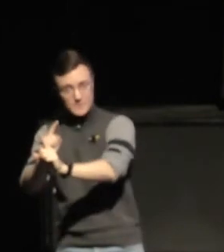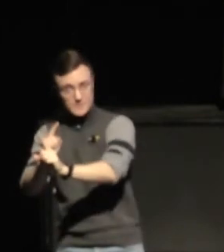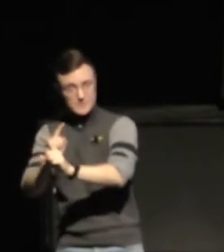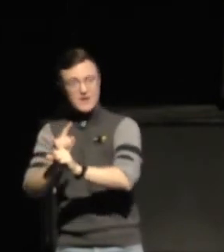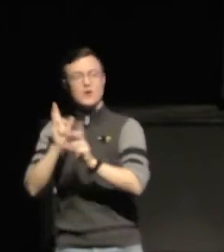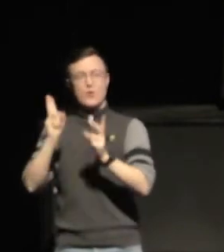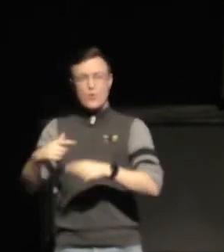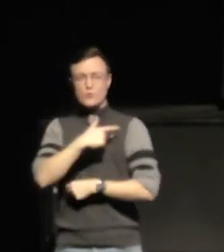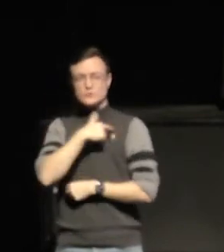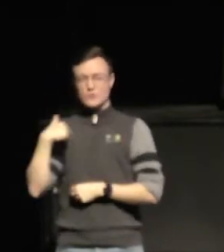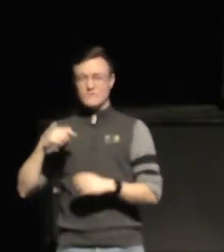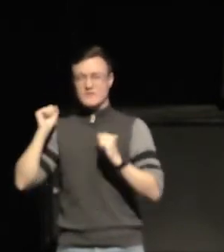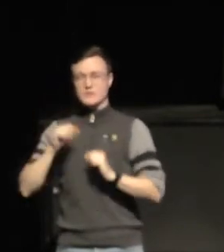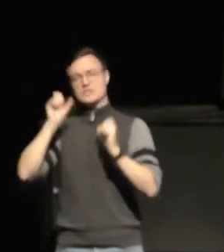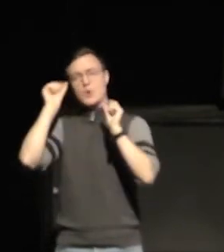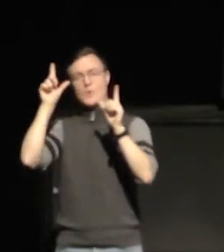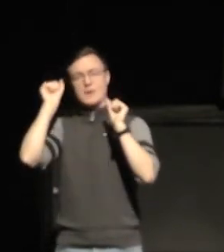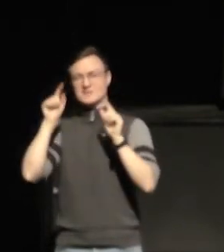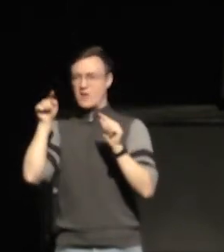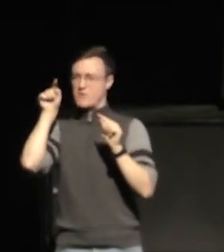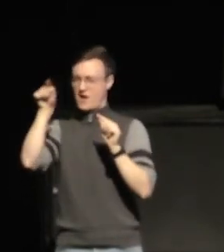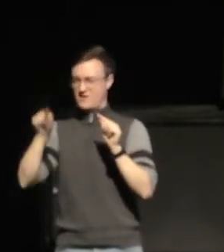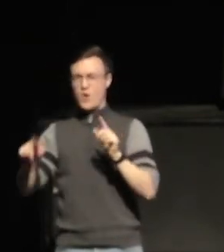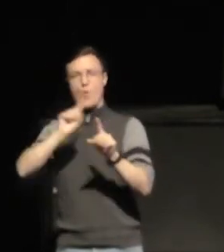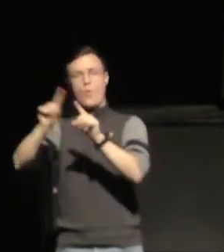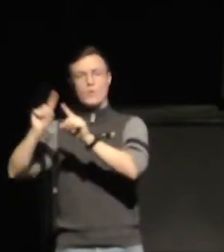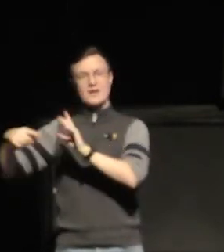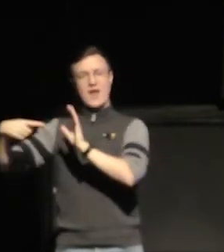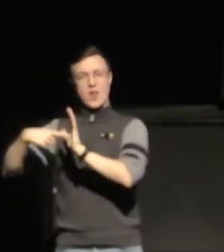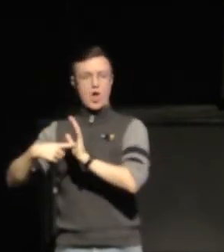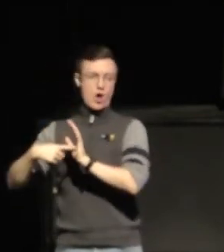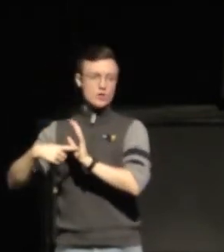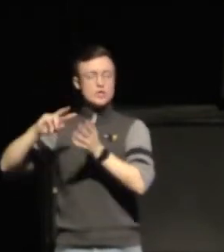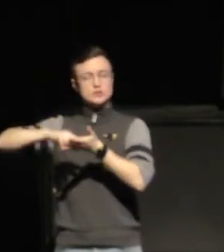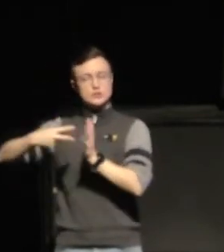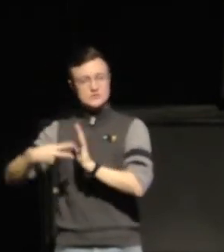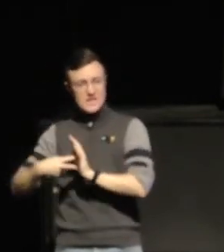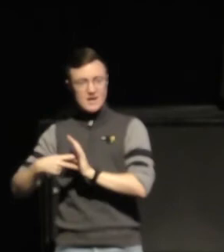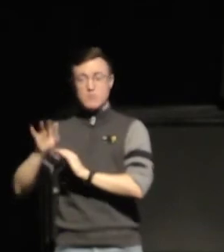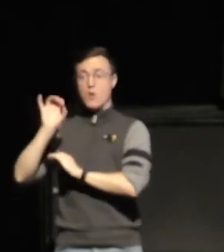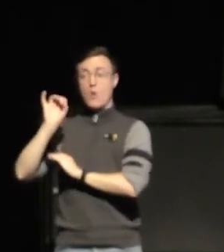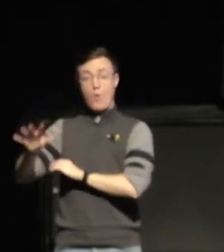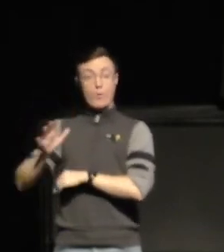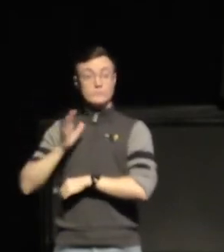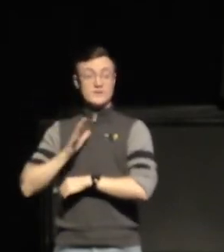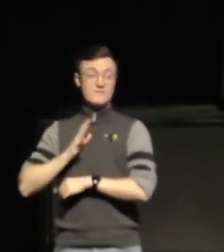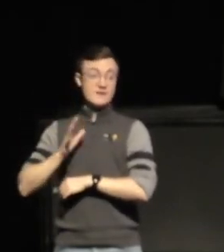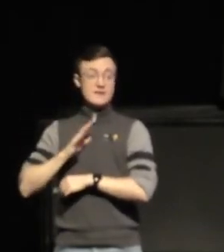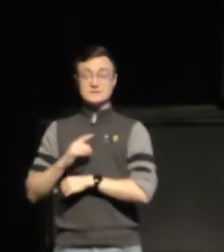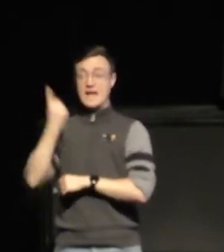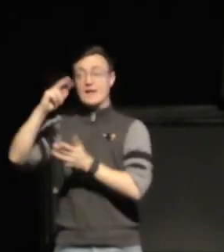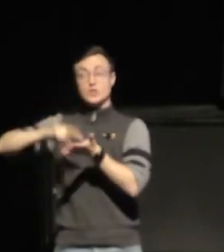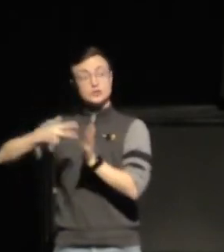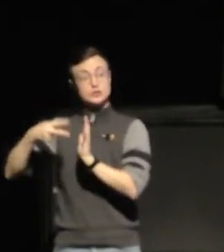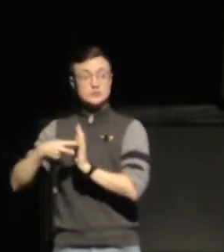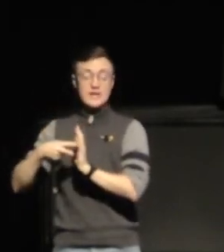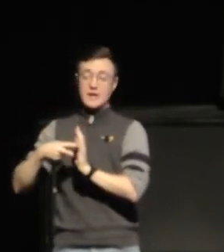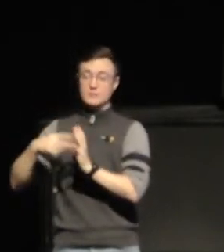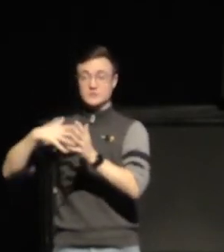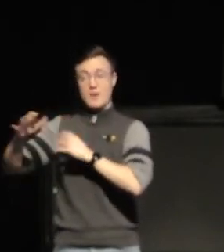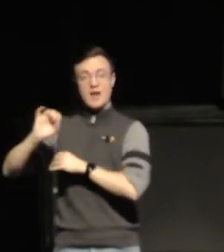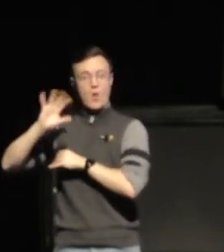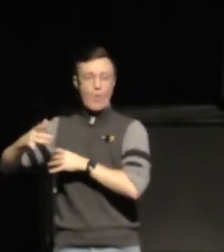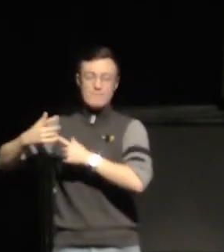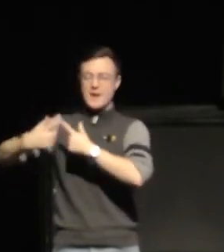these incoherences between different legal frameworks. If we have a trade system that is built on liberalizing trade,